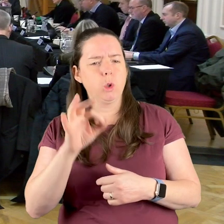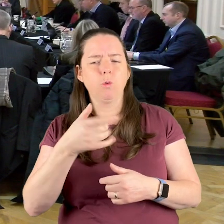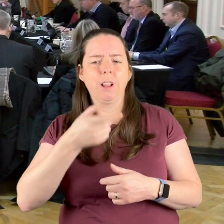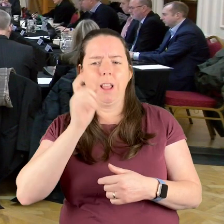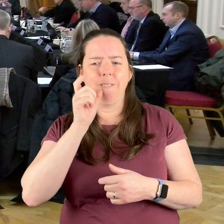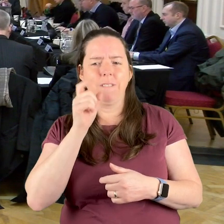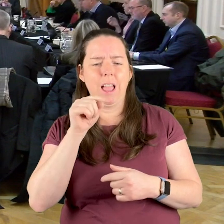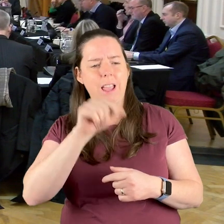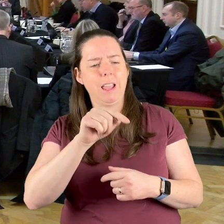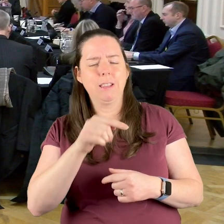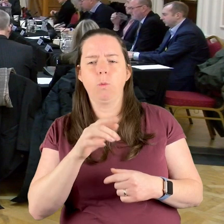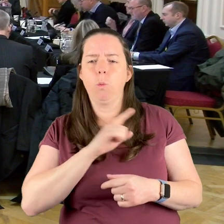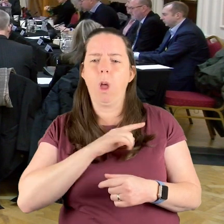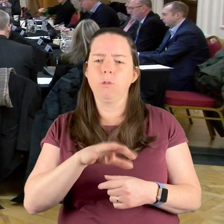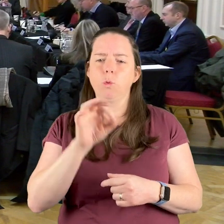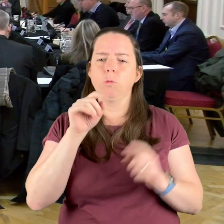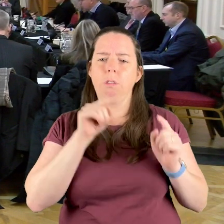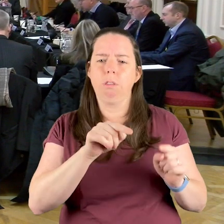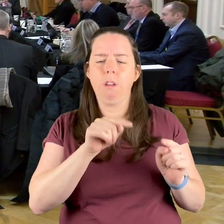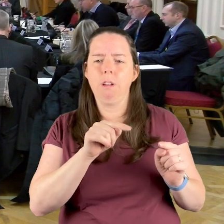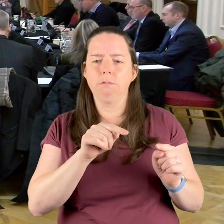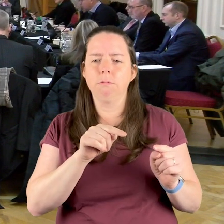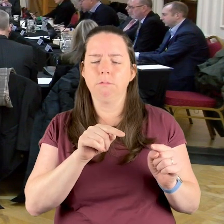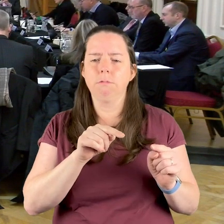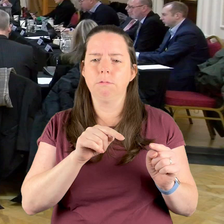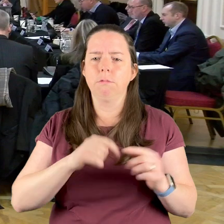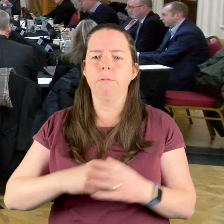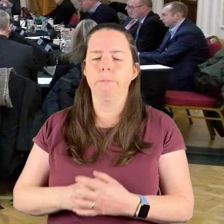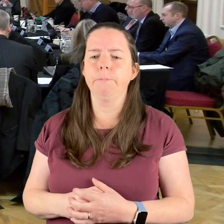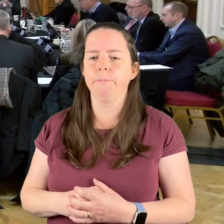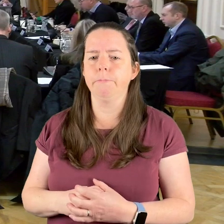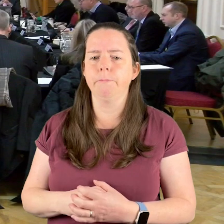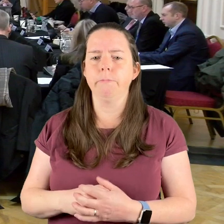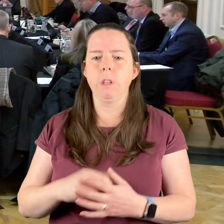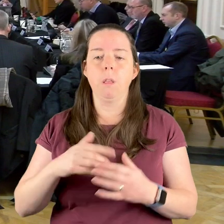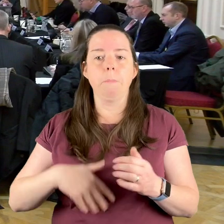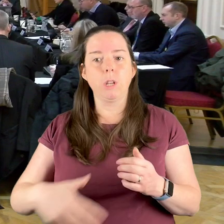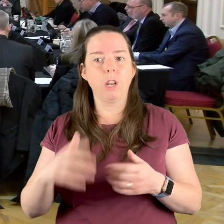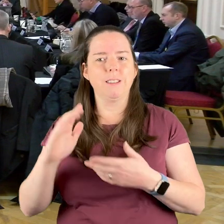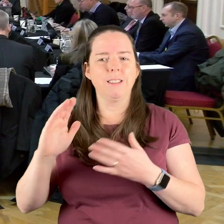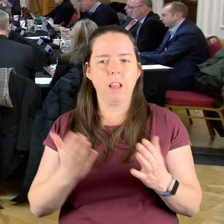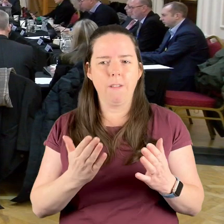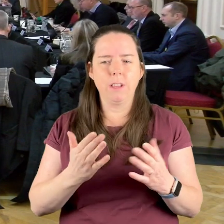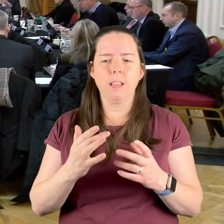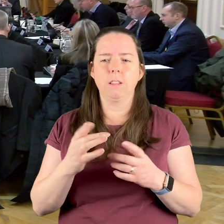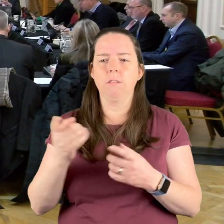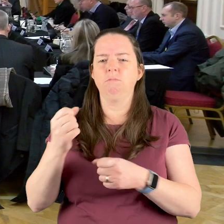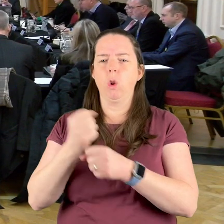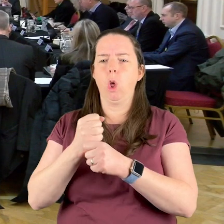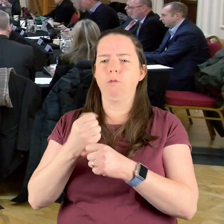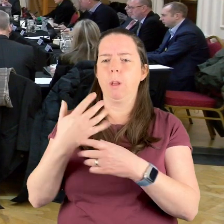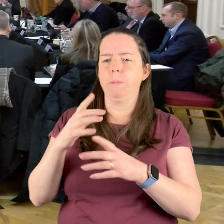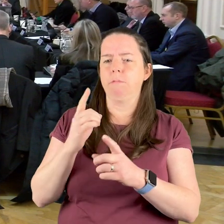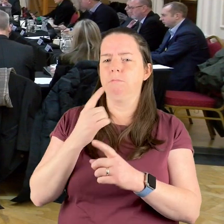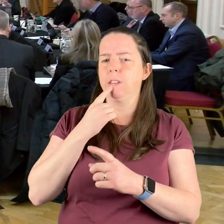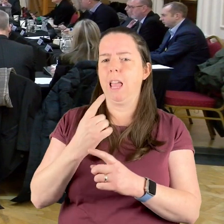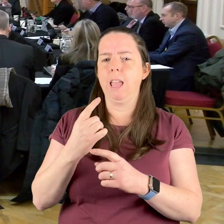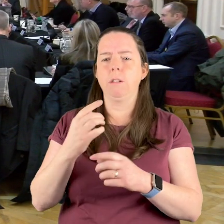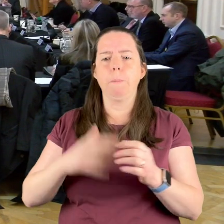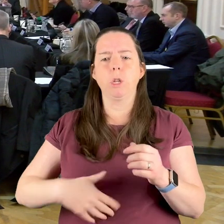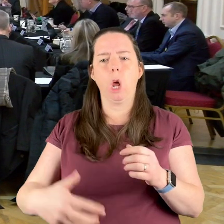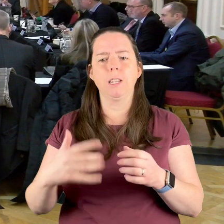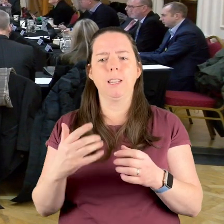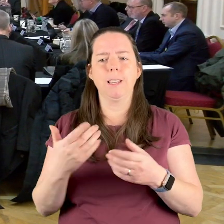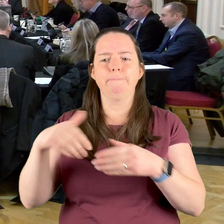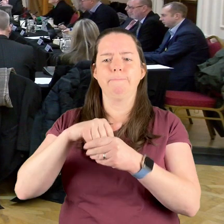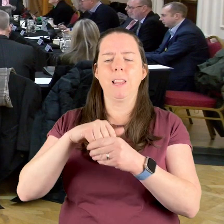of interested about why we chose the cafe and the maternity services. And as